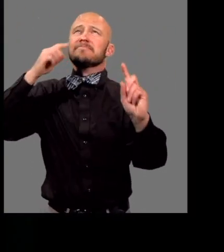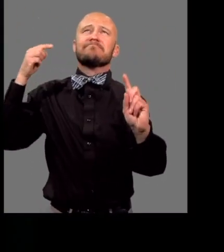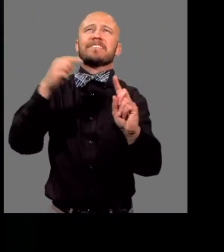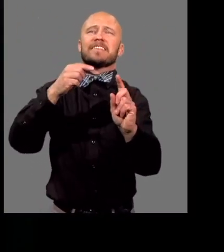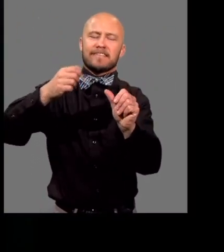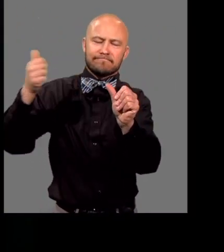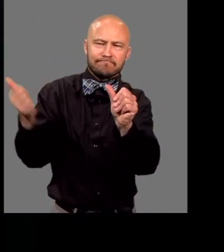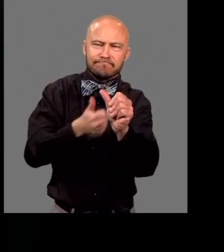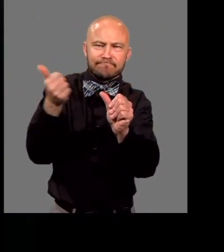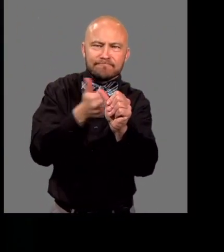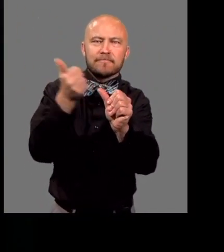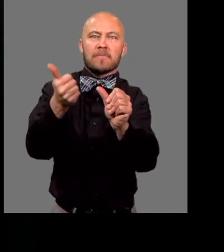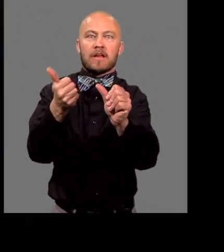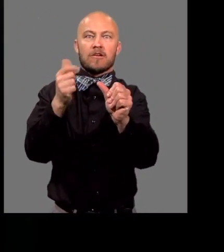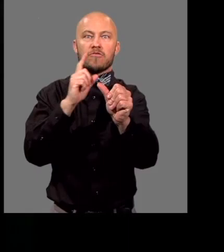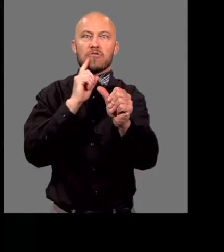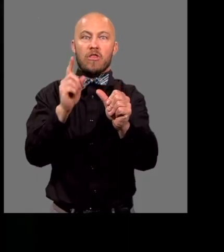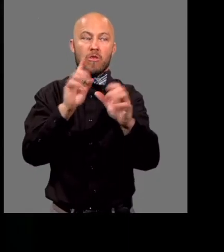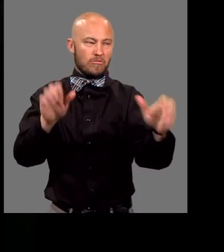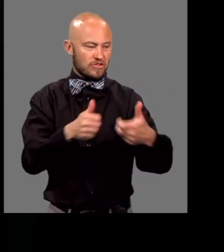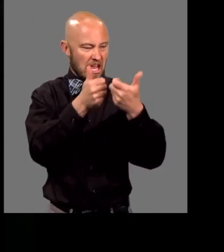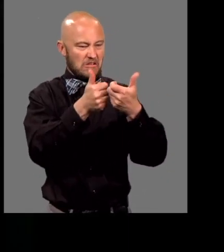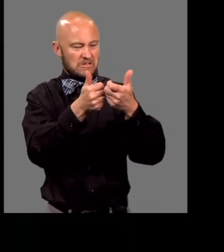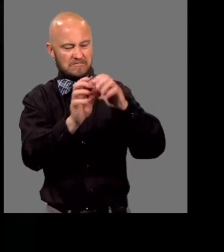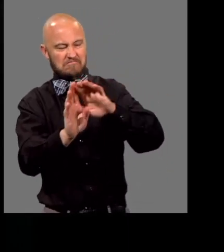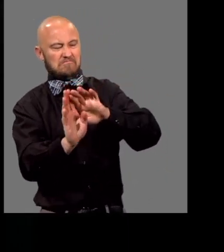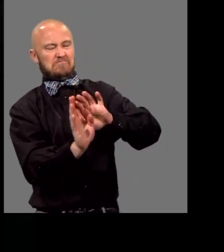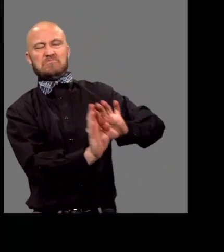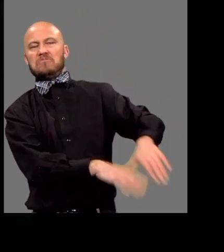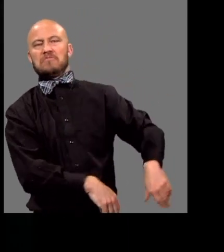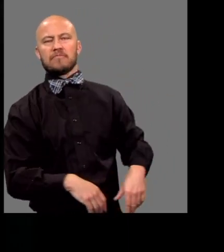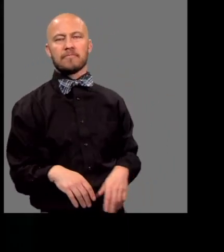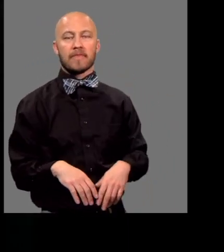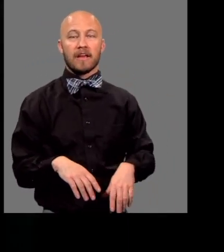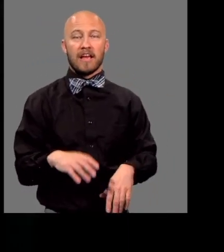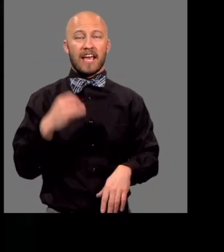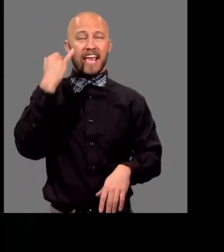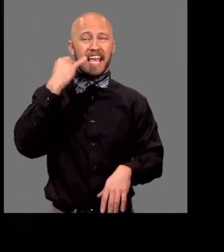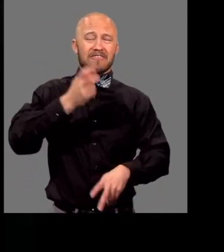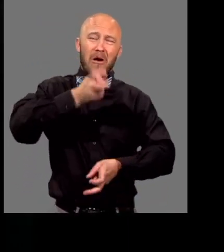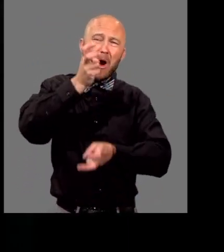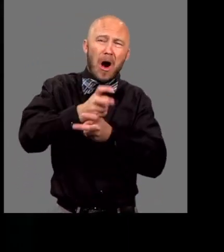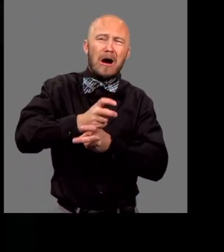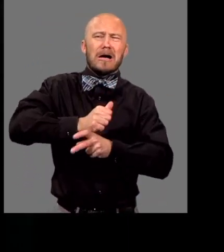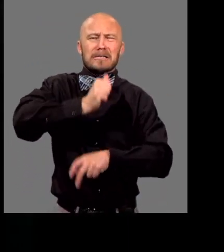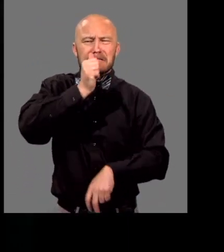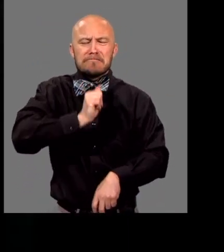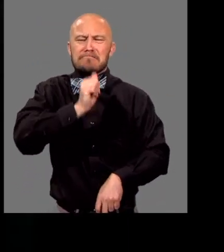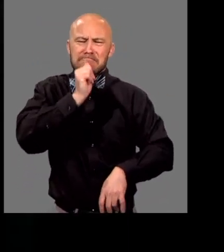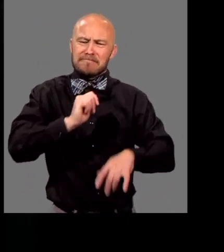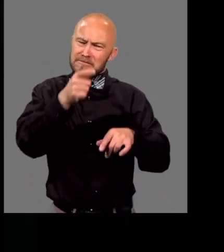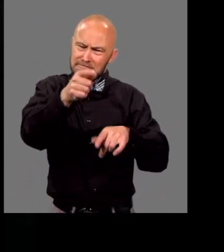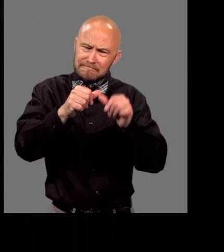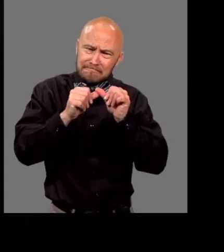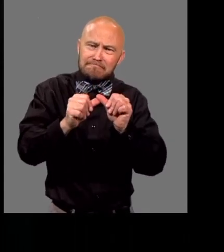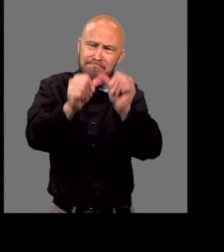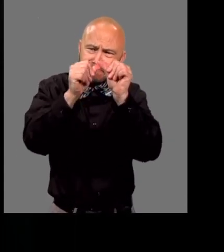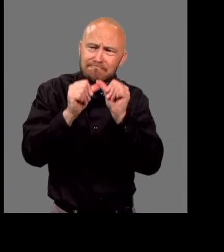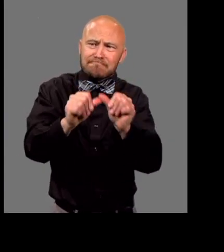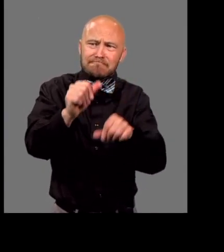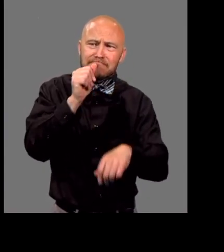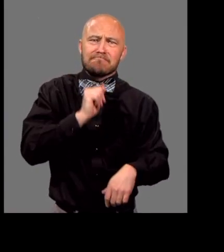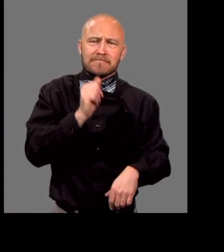dedication, and your persistence were greater than the challenges you faced. When the going got tough, you just kept on